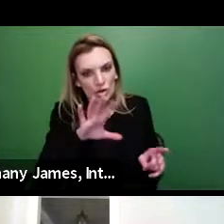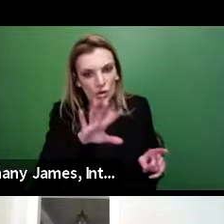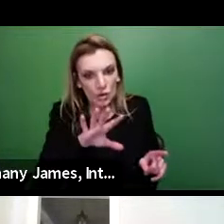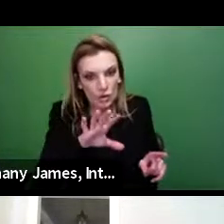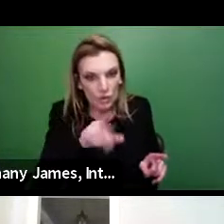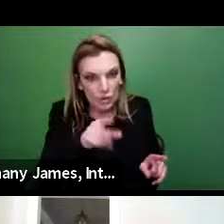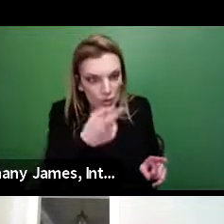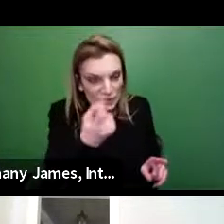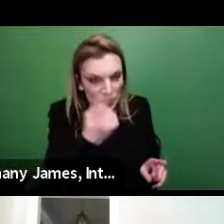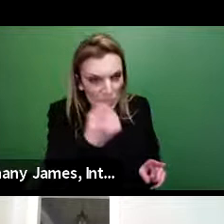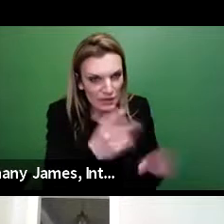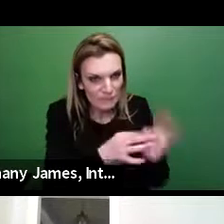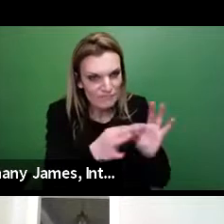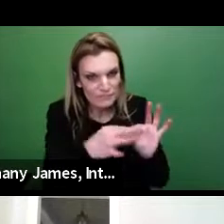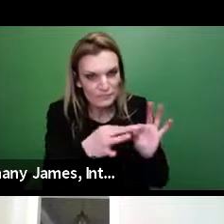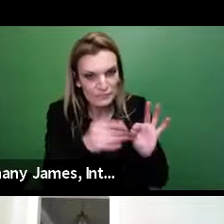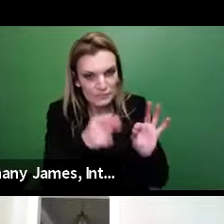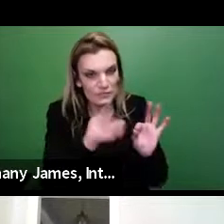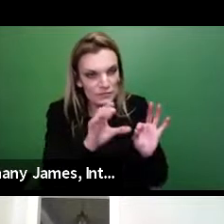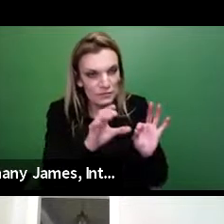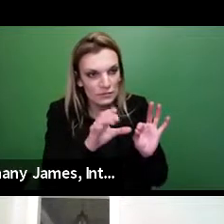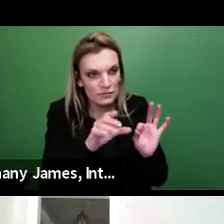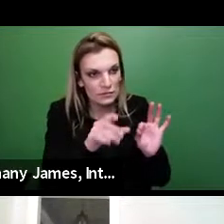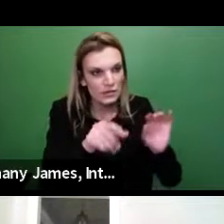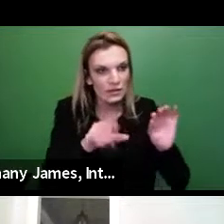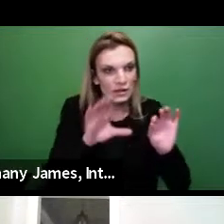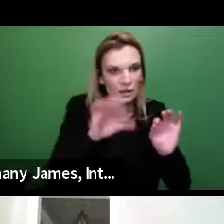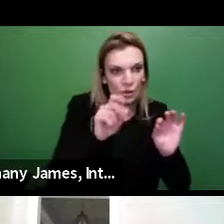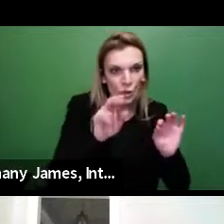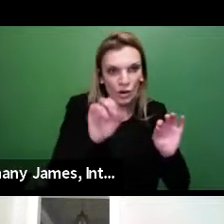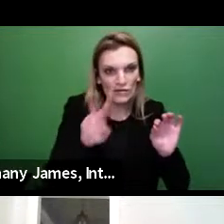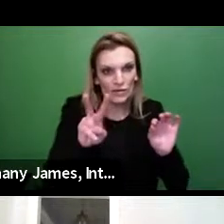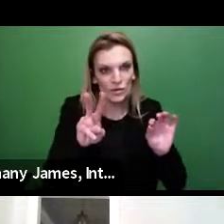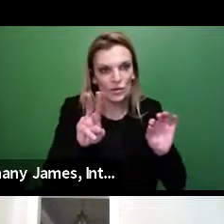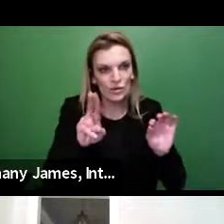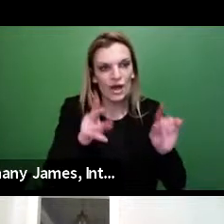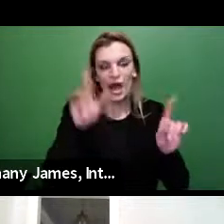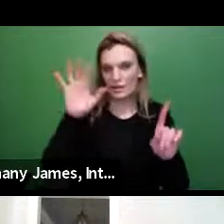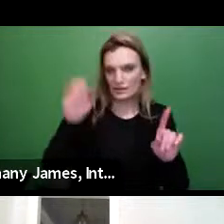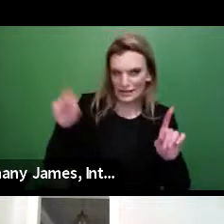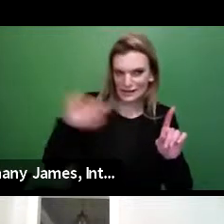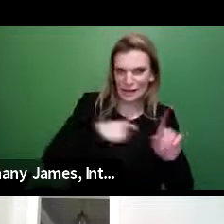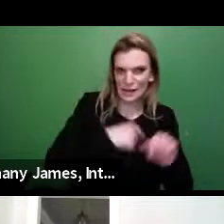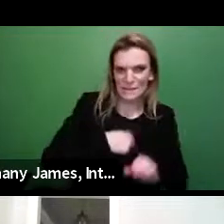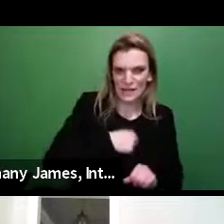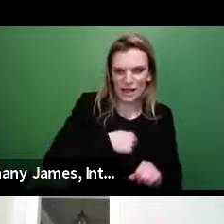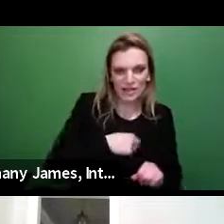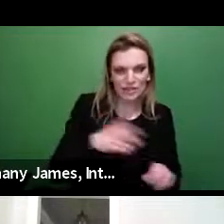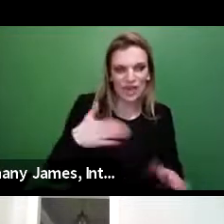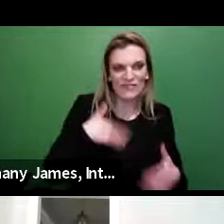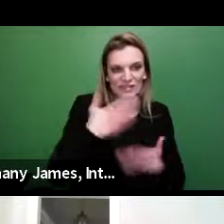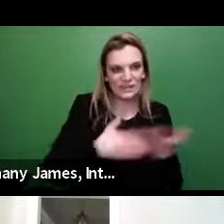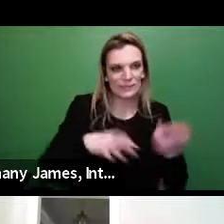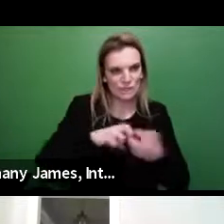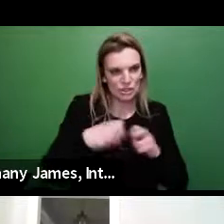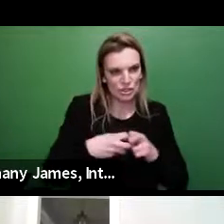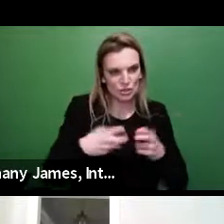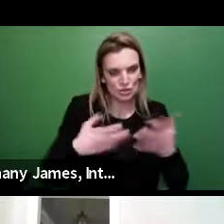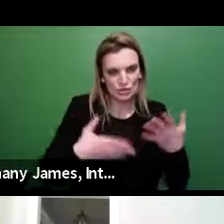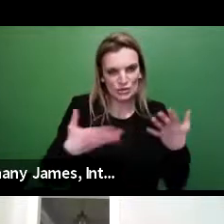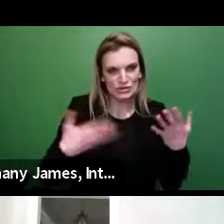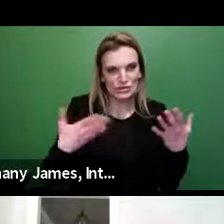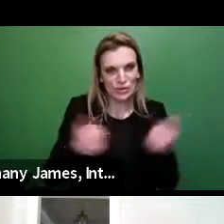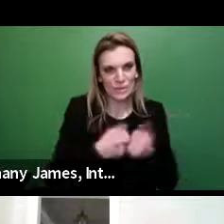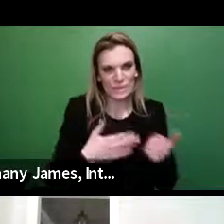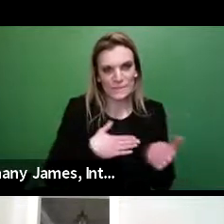you want to say something? Yes, I apologize. I was having some trouble with